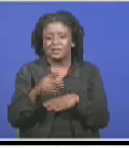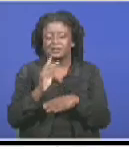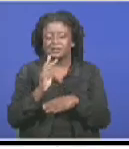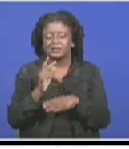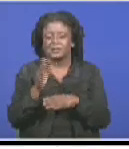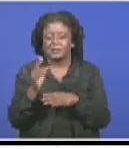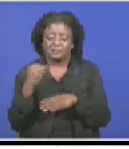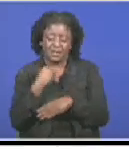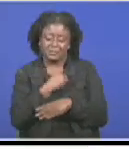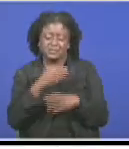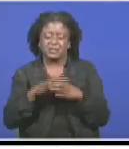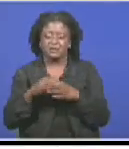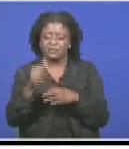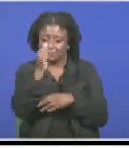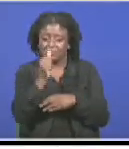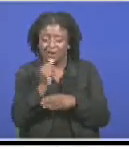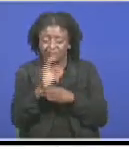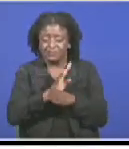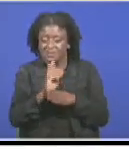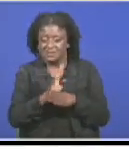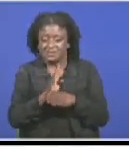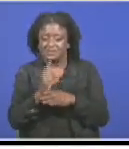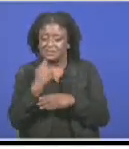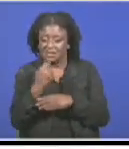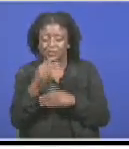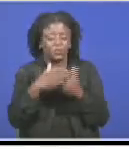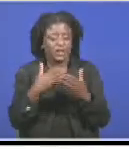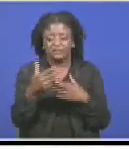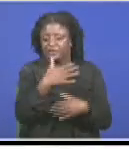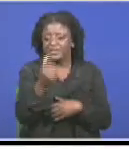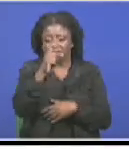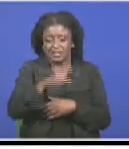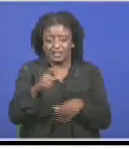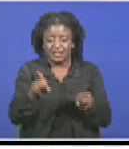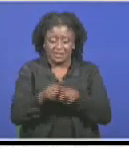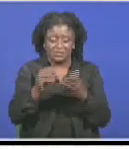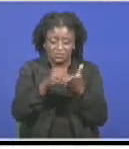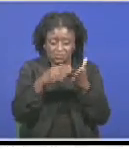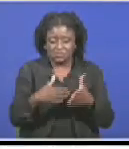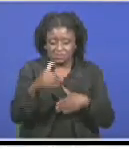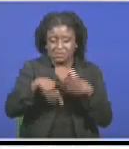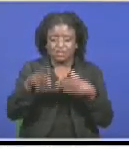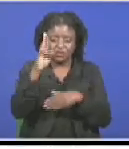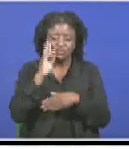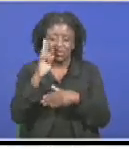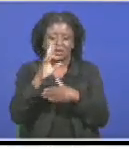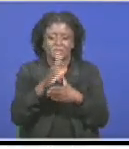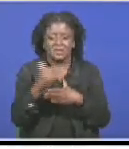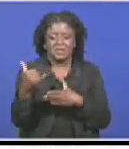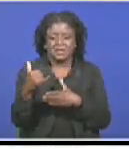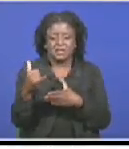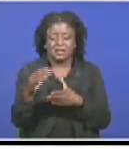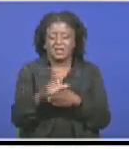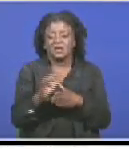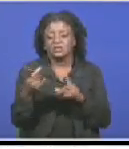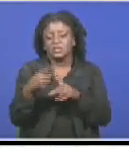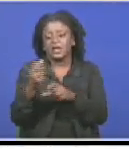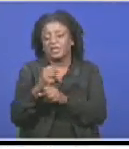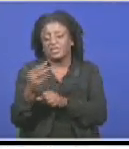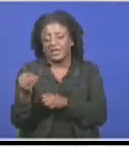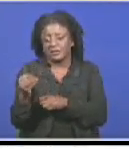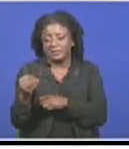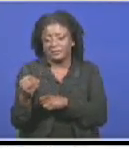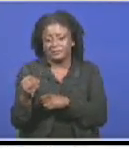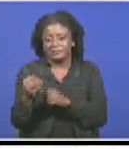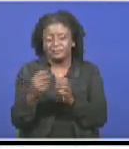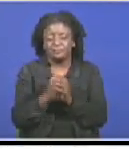sector that whatever they need as students in Rumkey and to get themselves back in order and